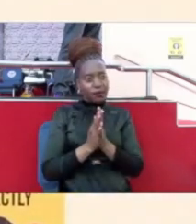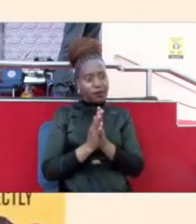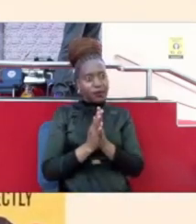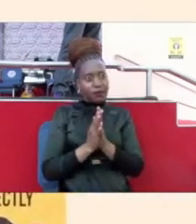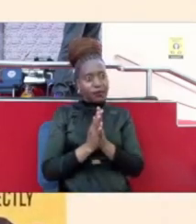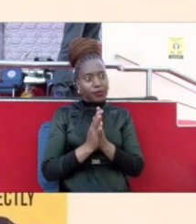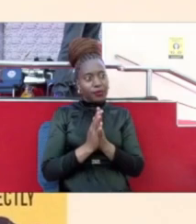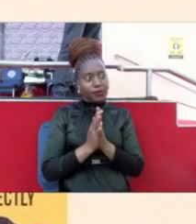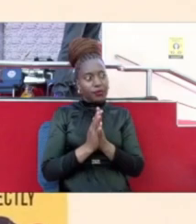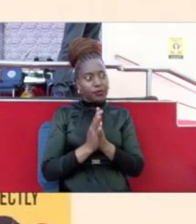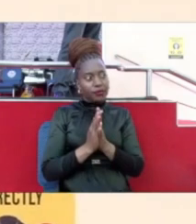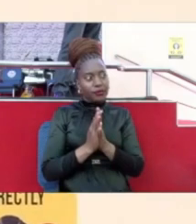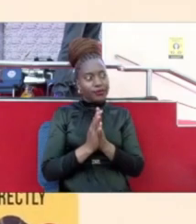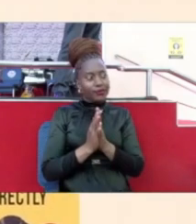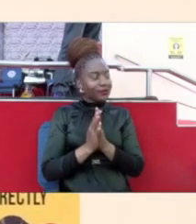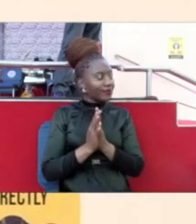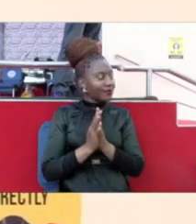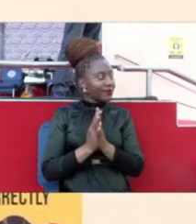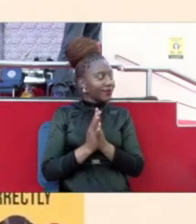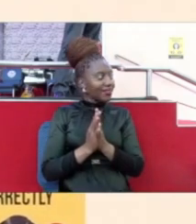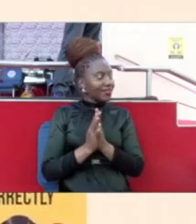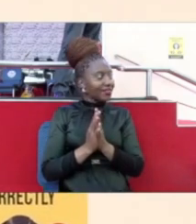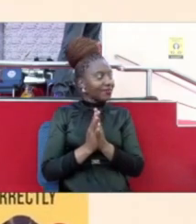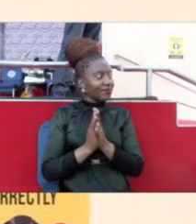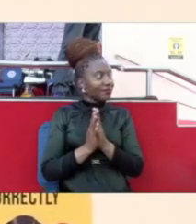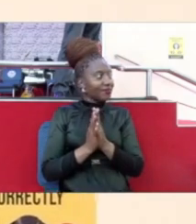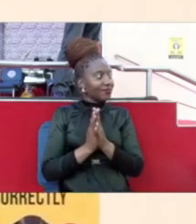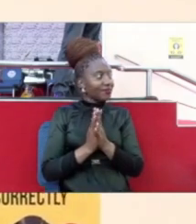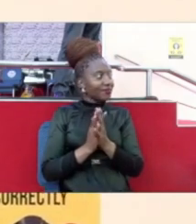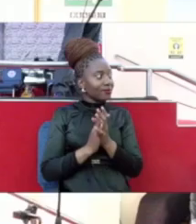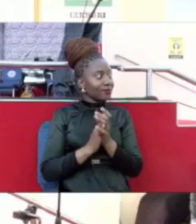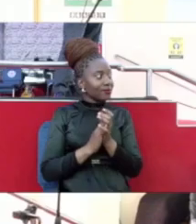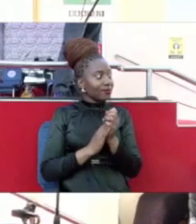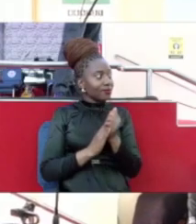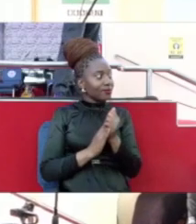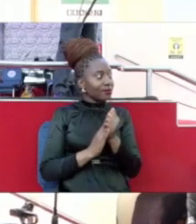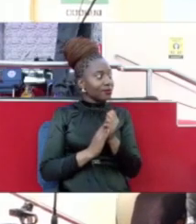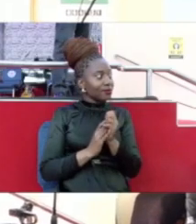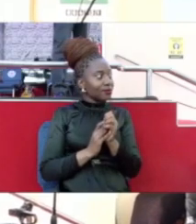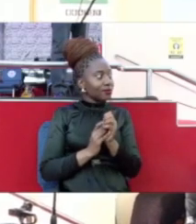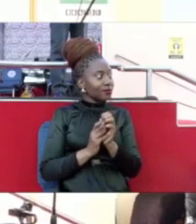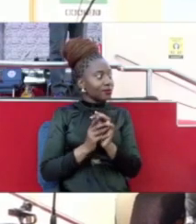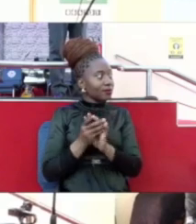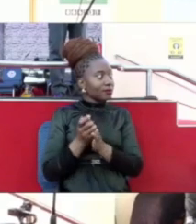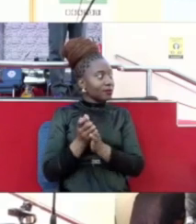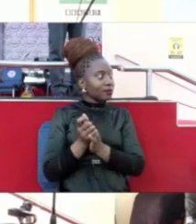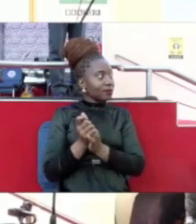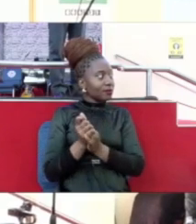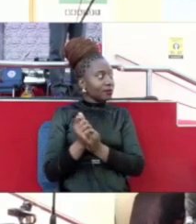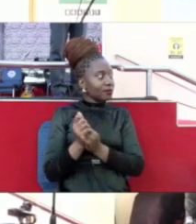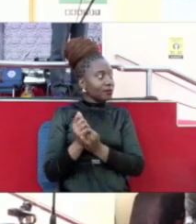Don't drop me now, brother. You got me hanging out here. One kernel will produce what?